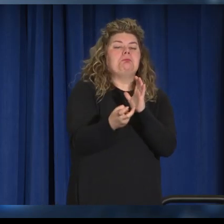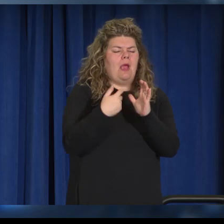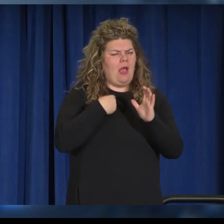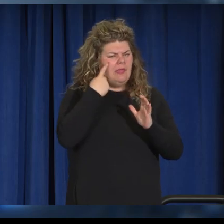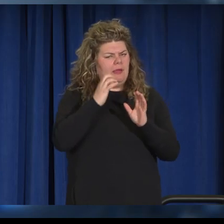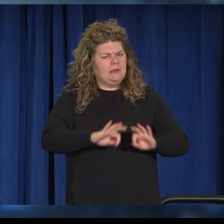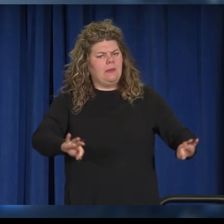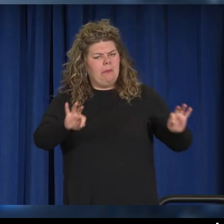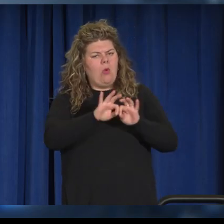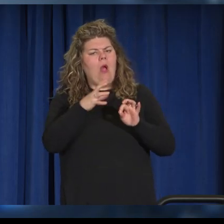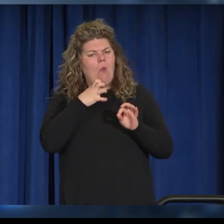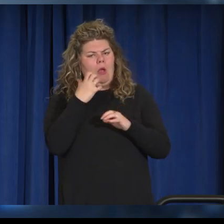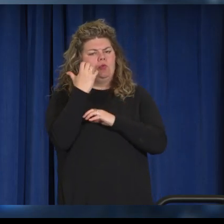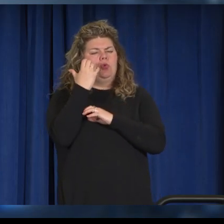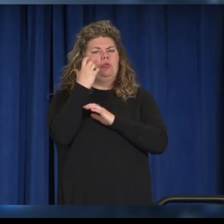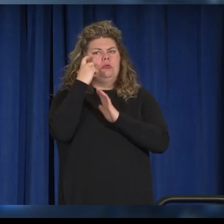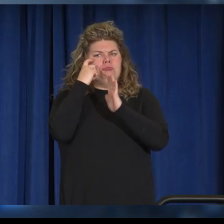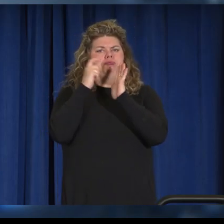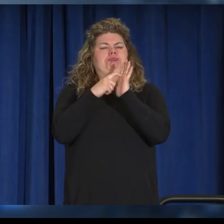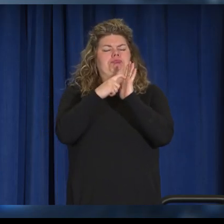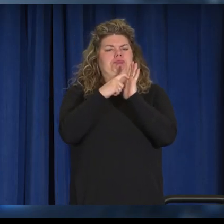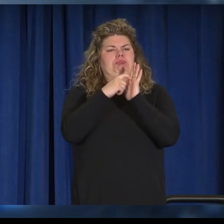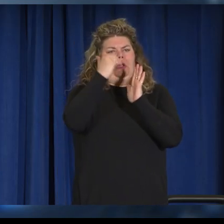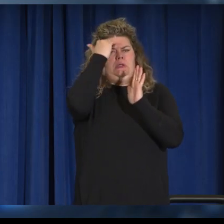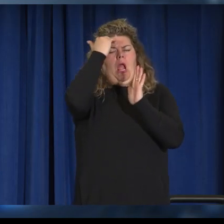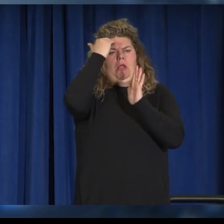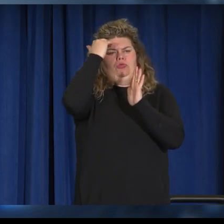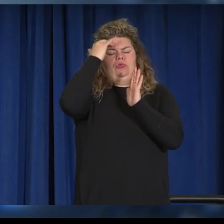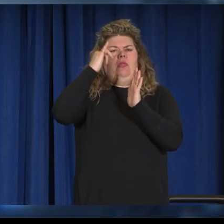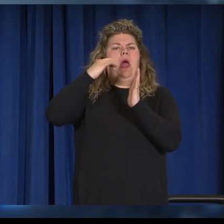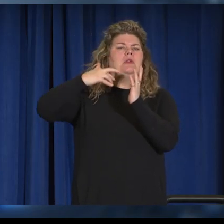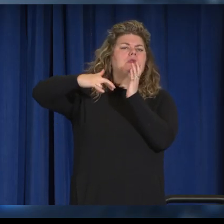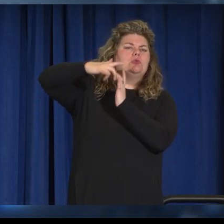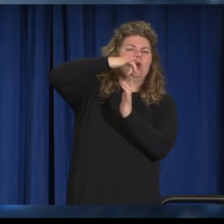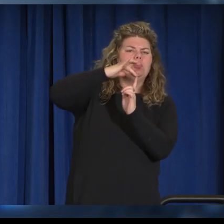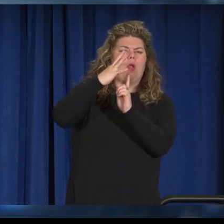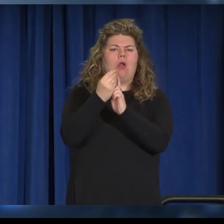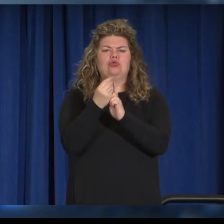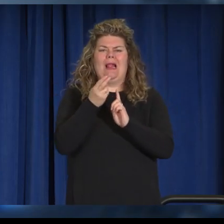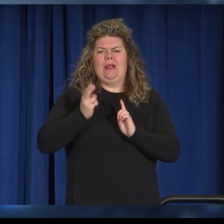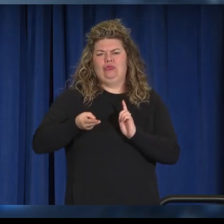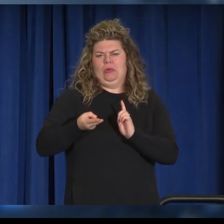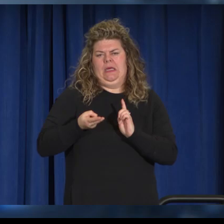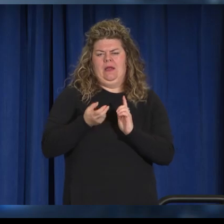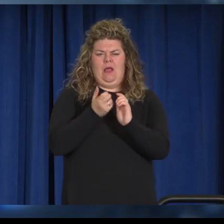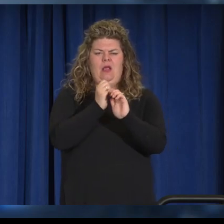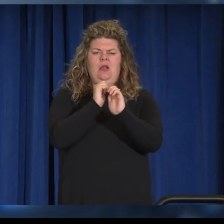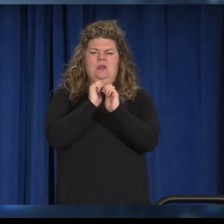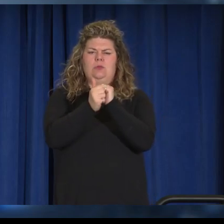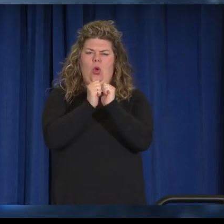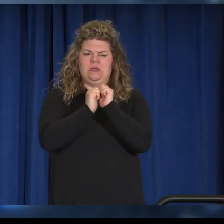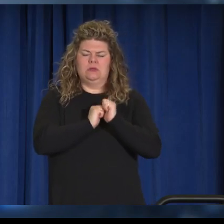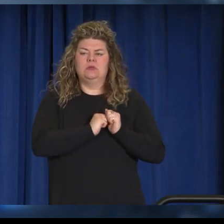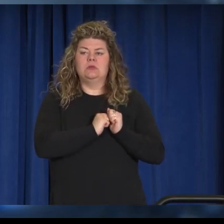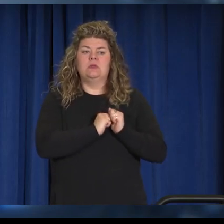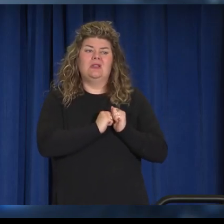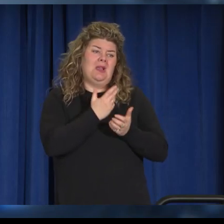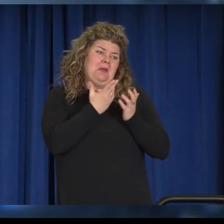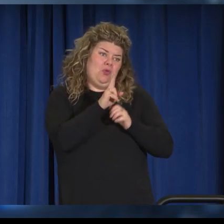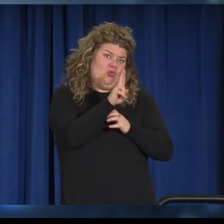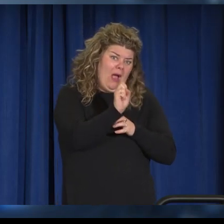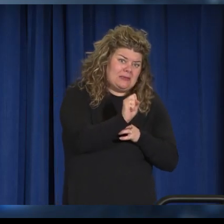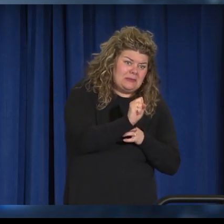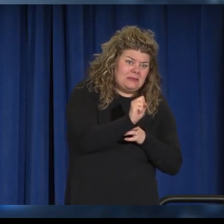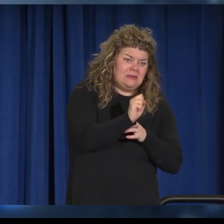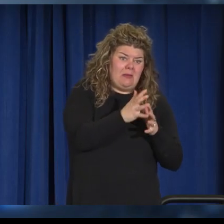and explore a little bit of the sociocultural history of sport, whether it's the United States, whether